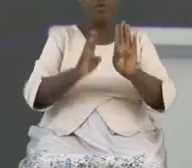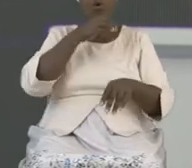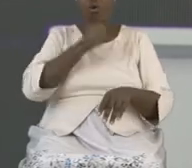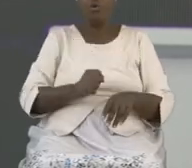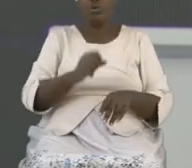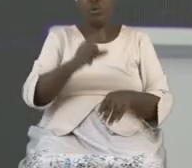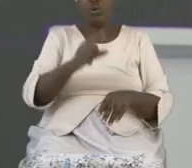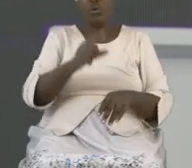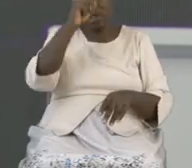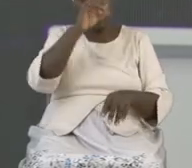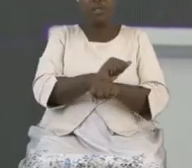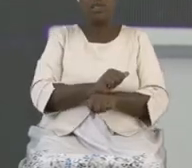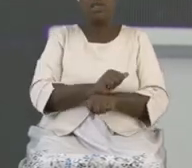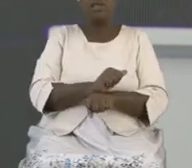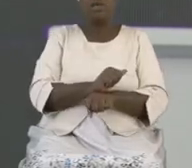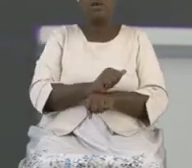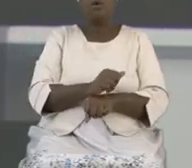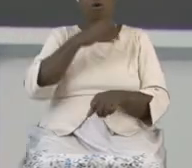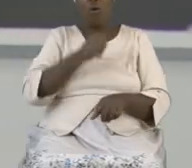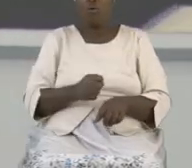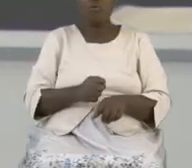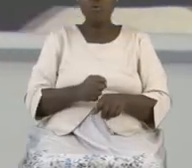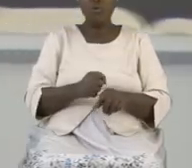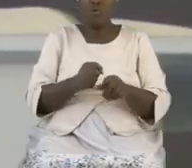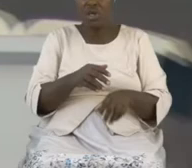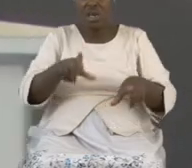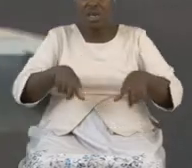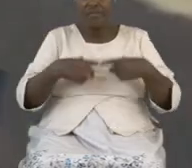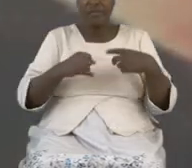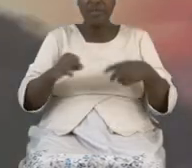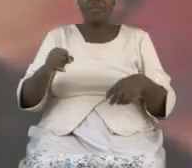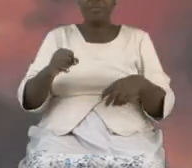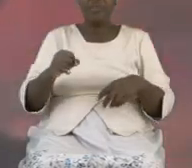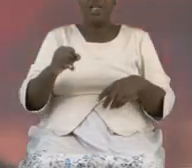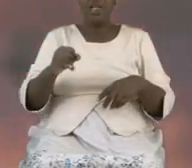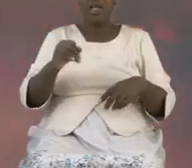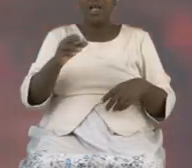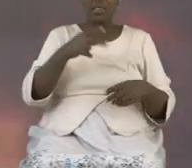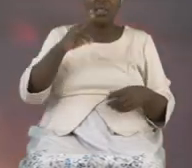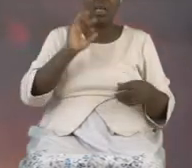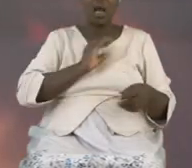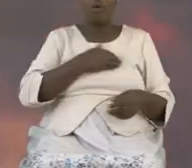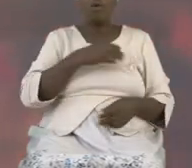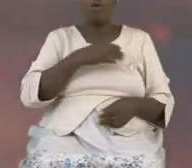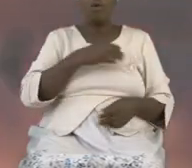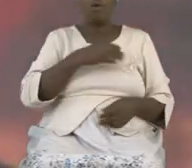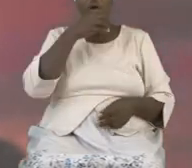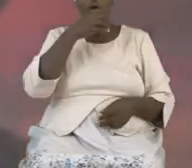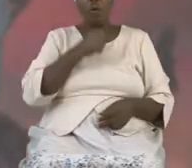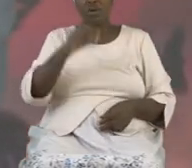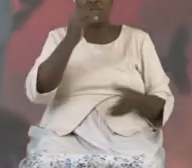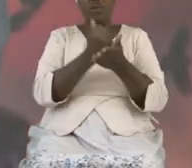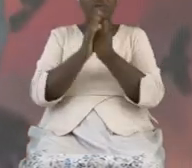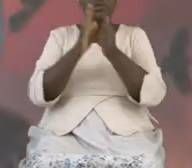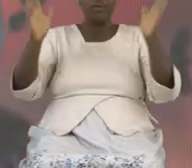old indulgence, that our old man is crucified with